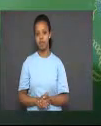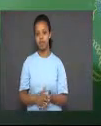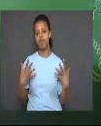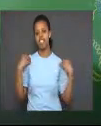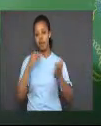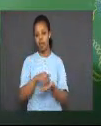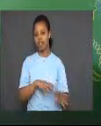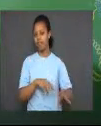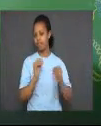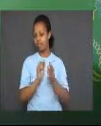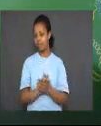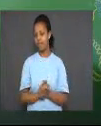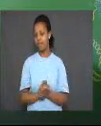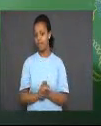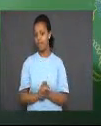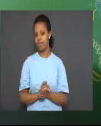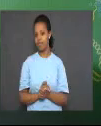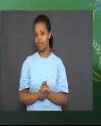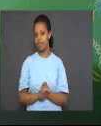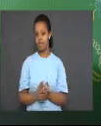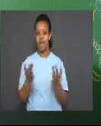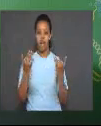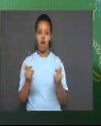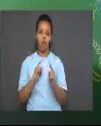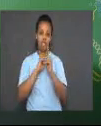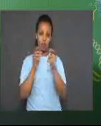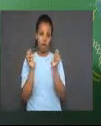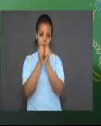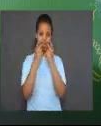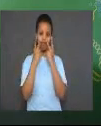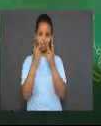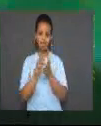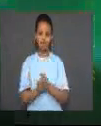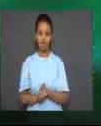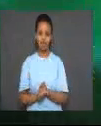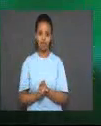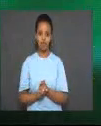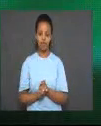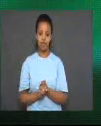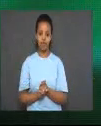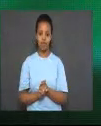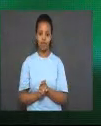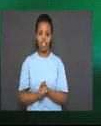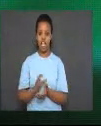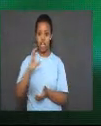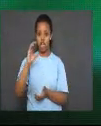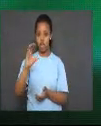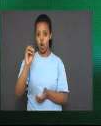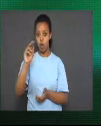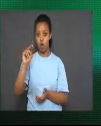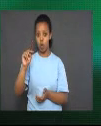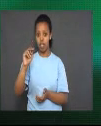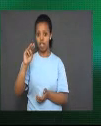Hello again, students. Let us review your answers. The term